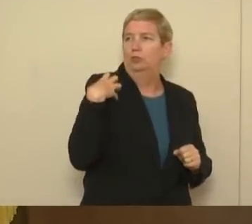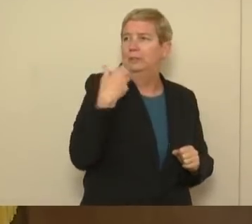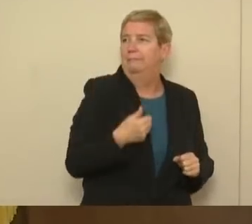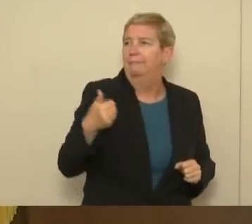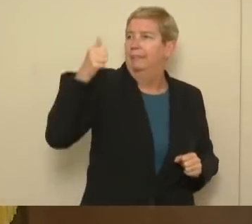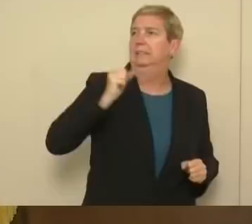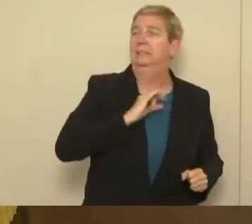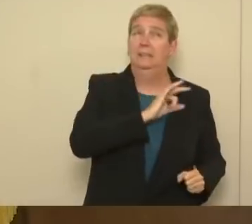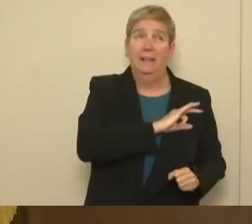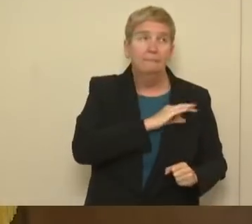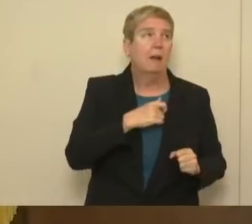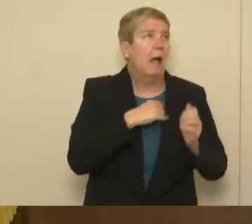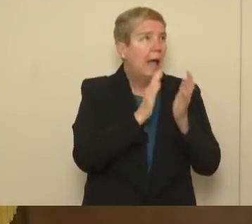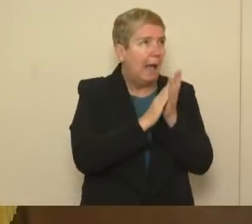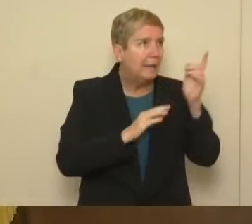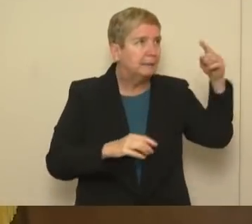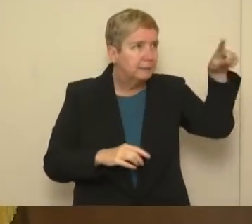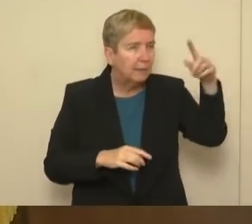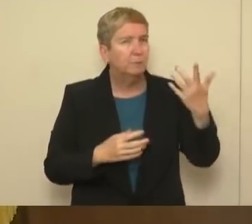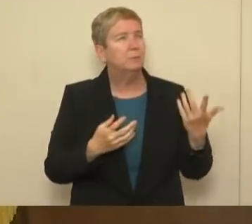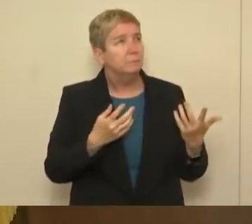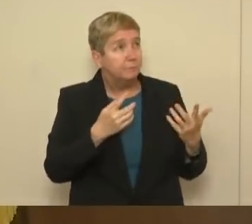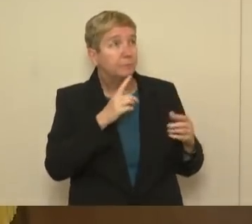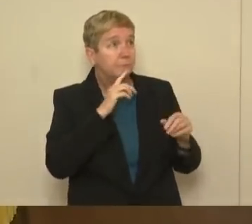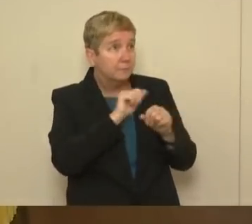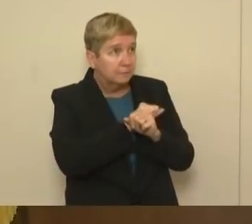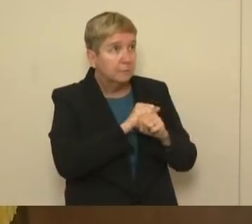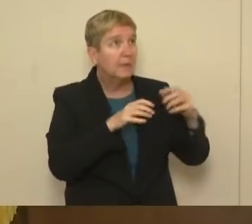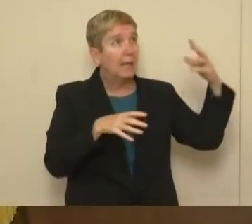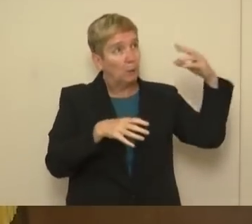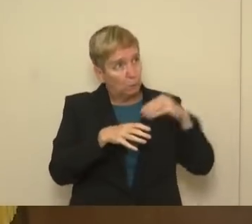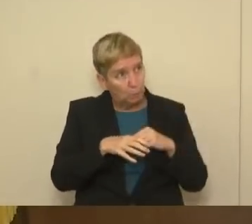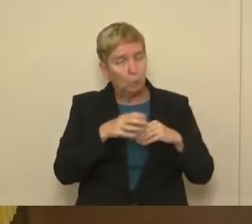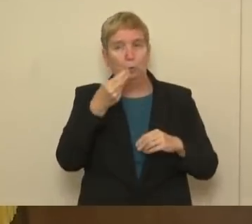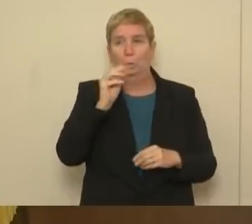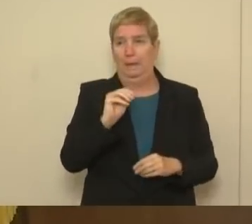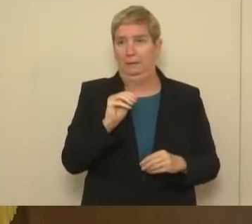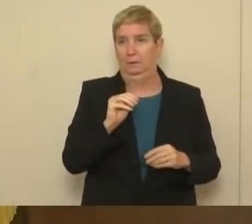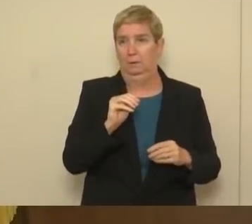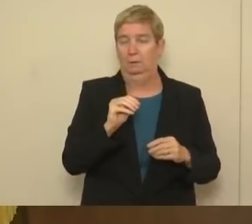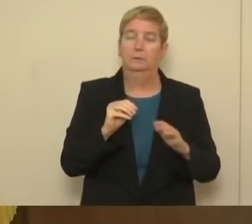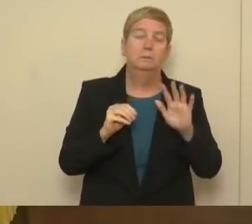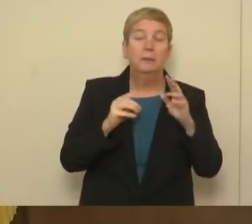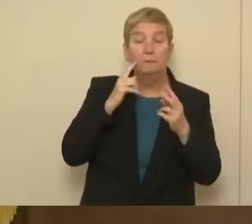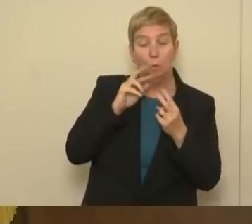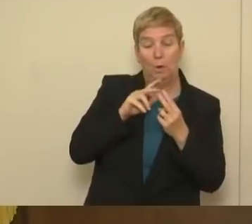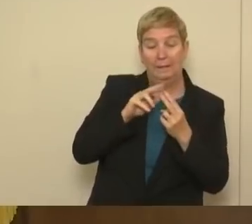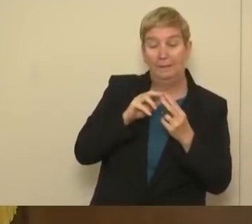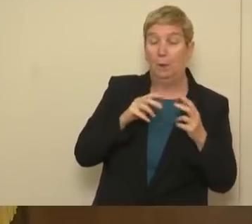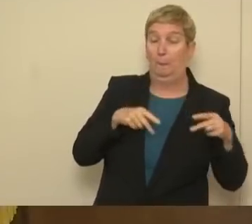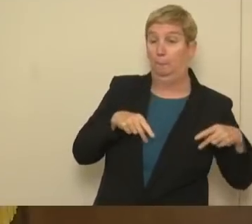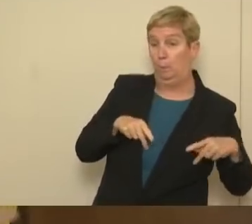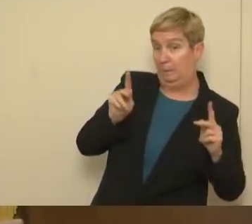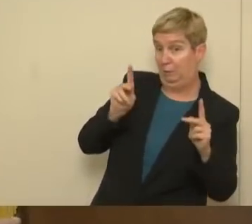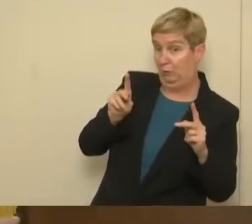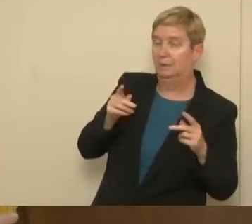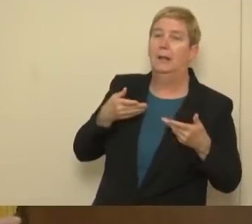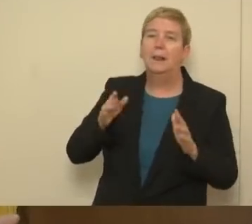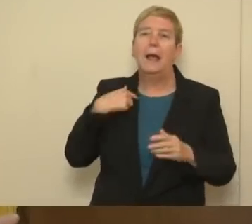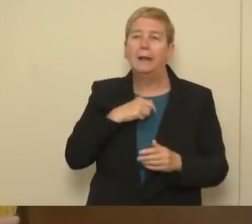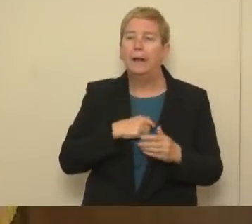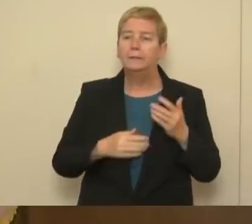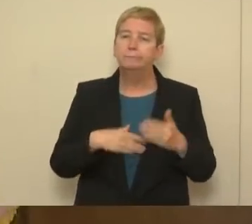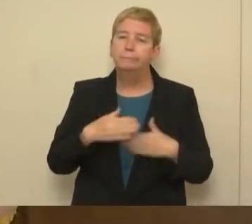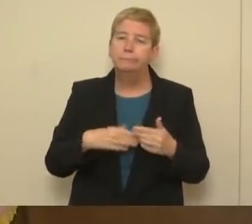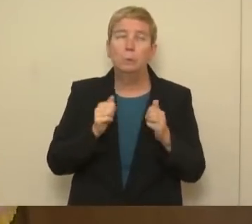am asking for them to make sure that they include New Mexico in either the permissions to make sure that we can operate